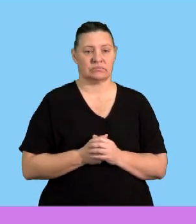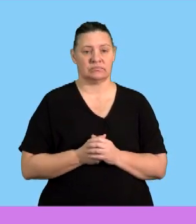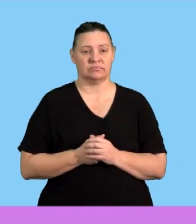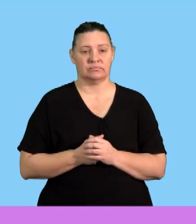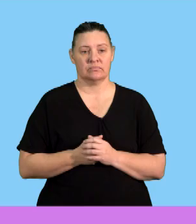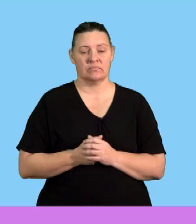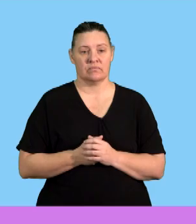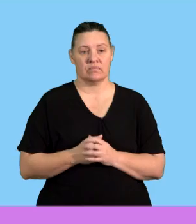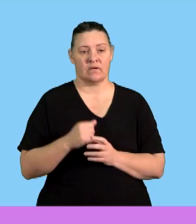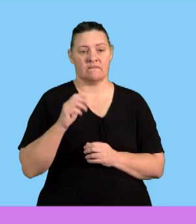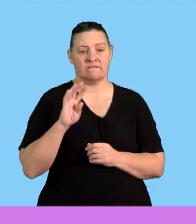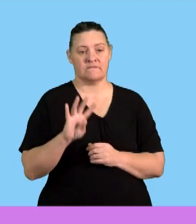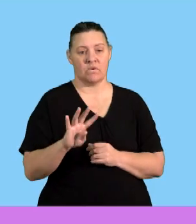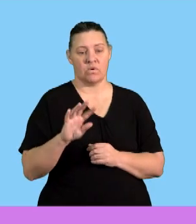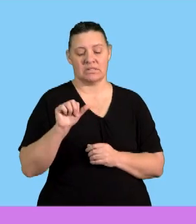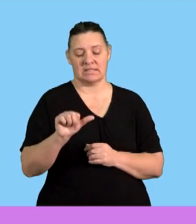is